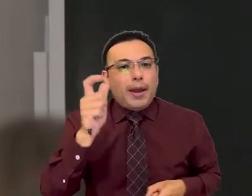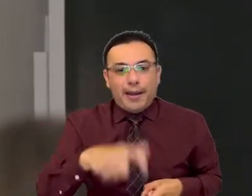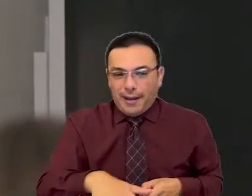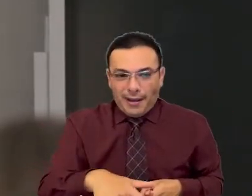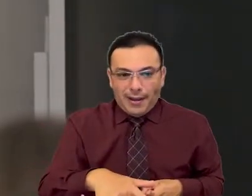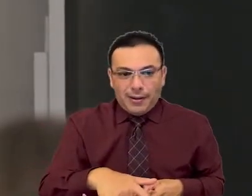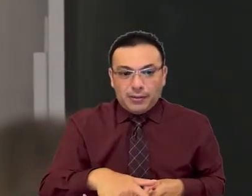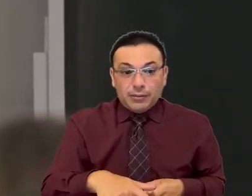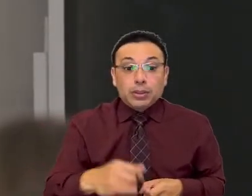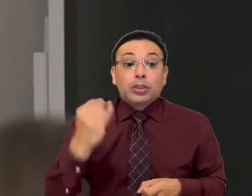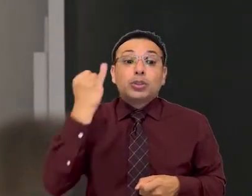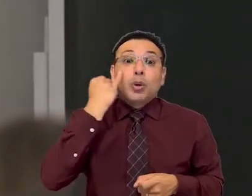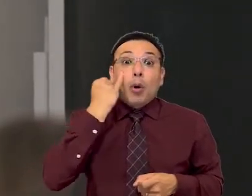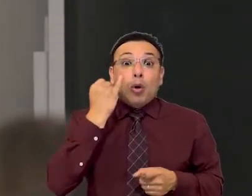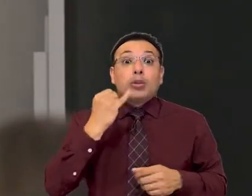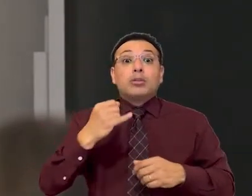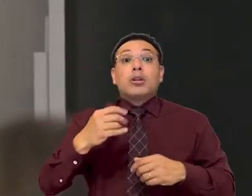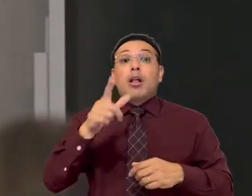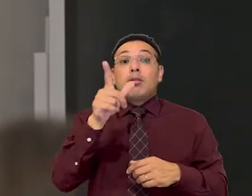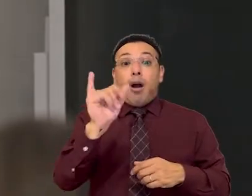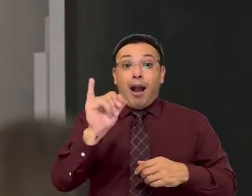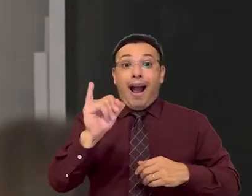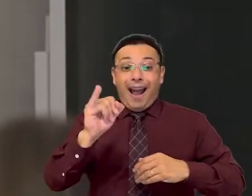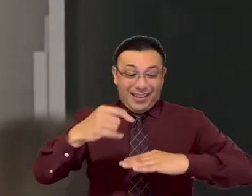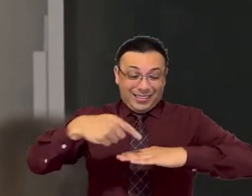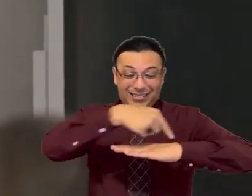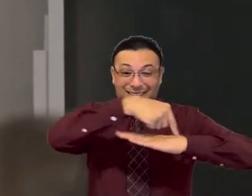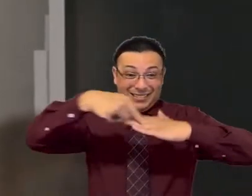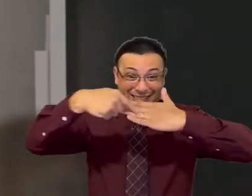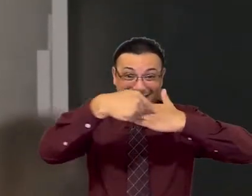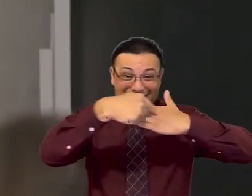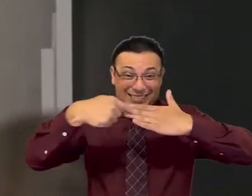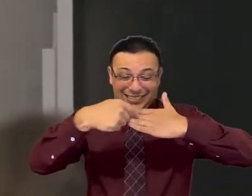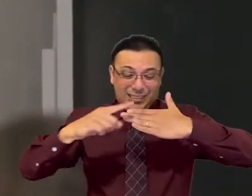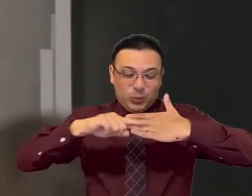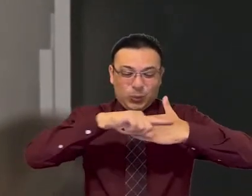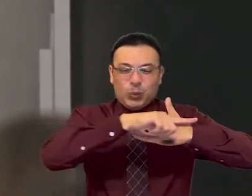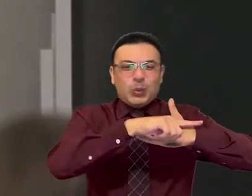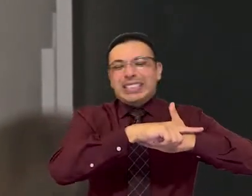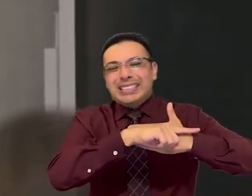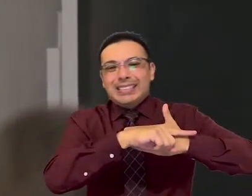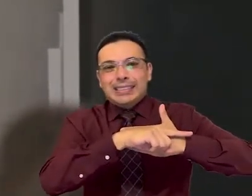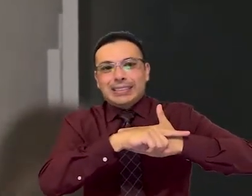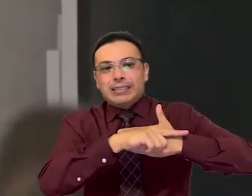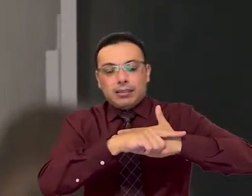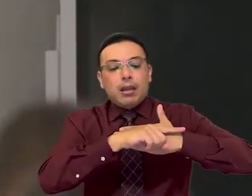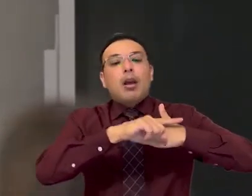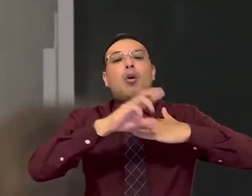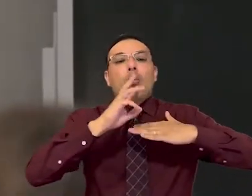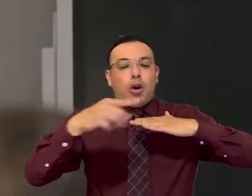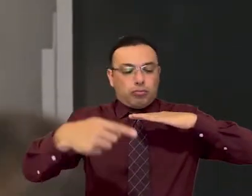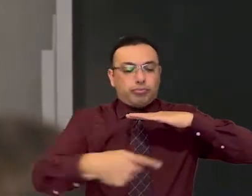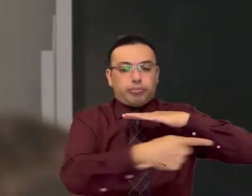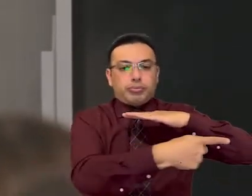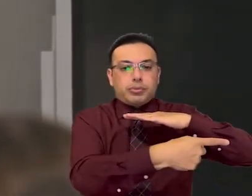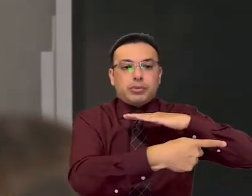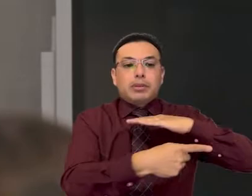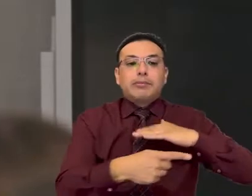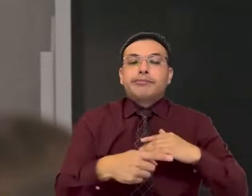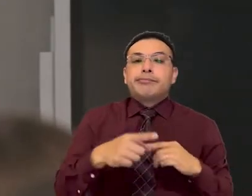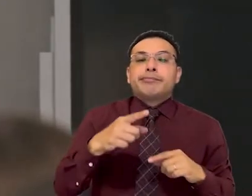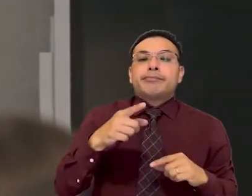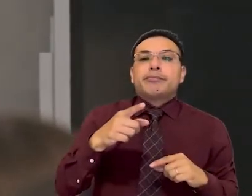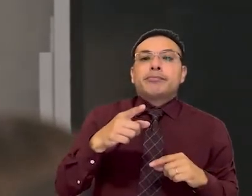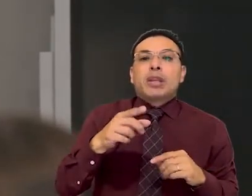somewhere. It can't go into New England because that's a different ISO, so it's a different grid. So it has to go into New York City. And the other thing